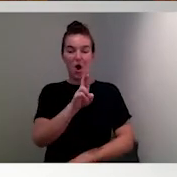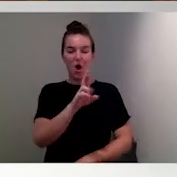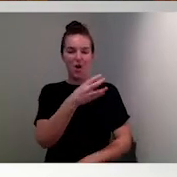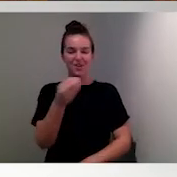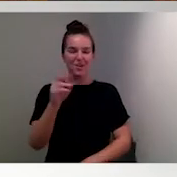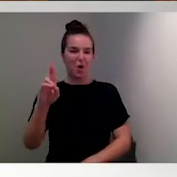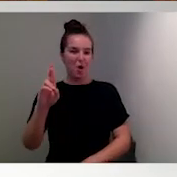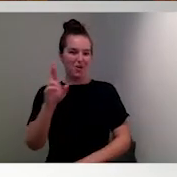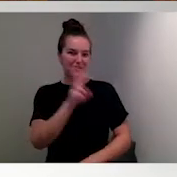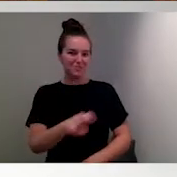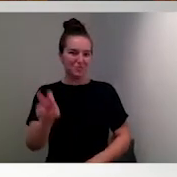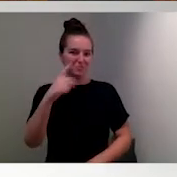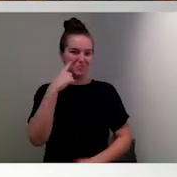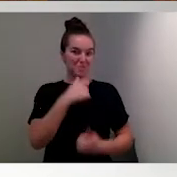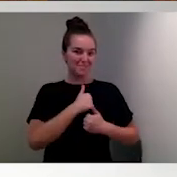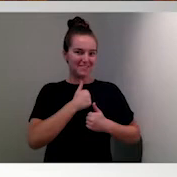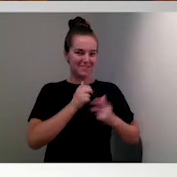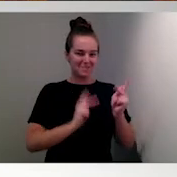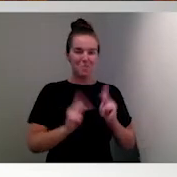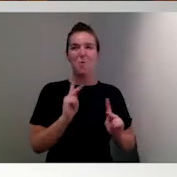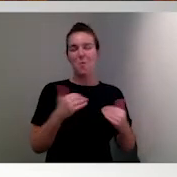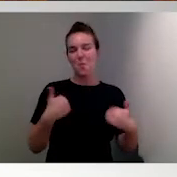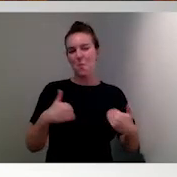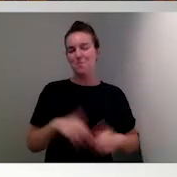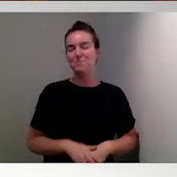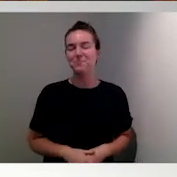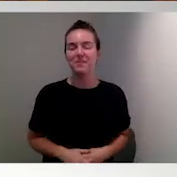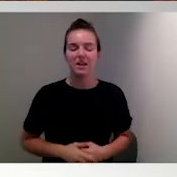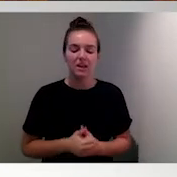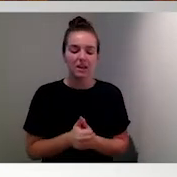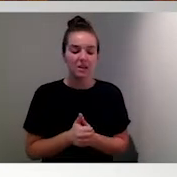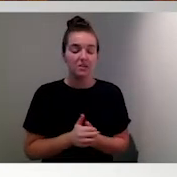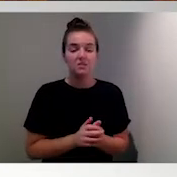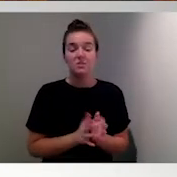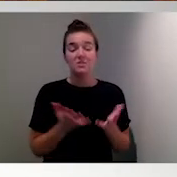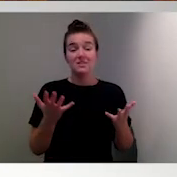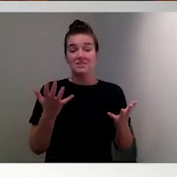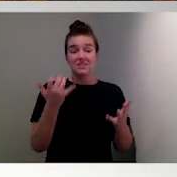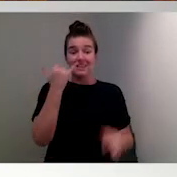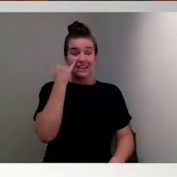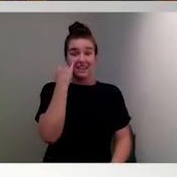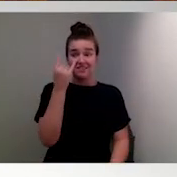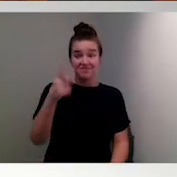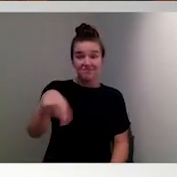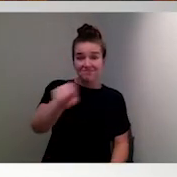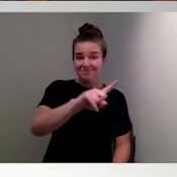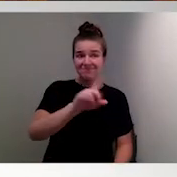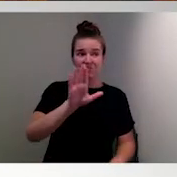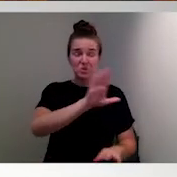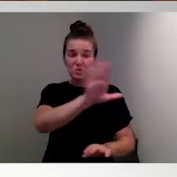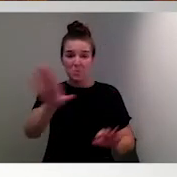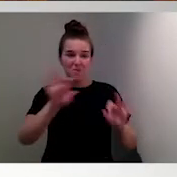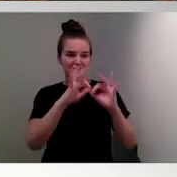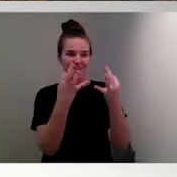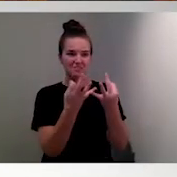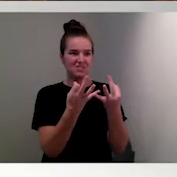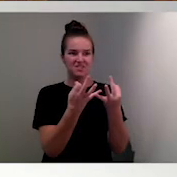want, really, if you don't take a vacation, if that's not something that's been part of your